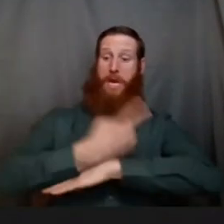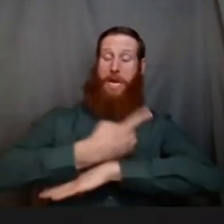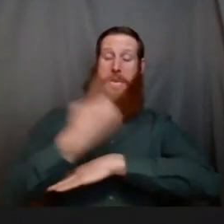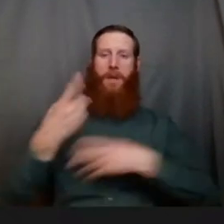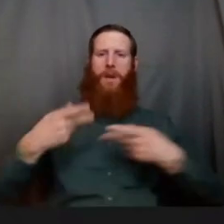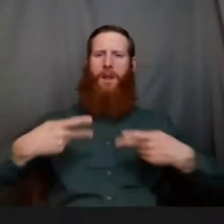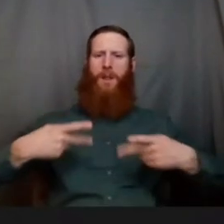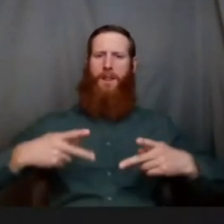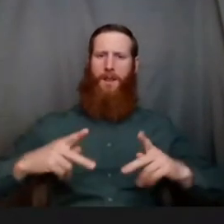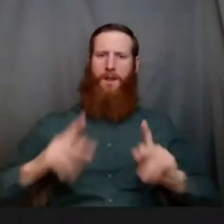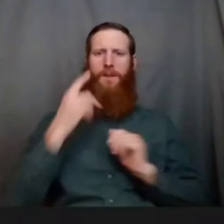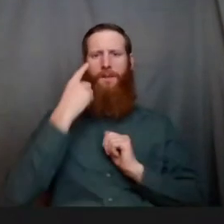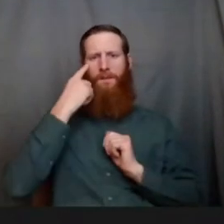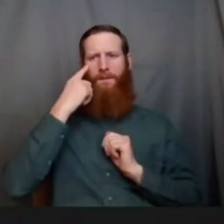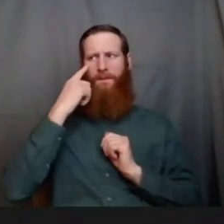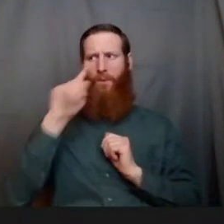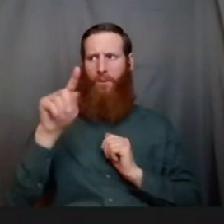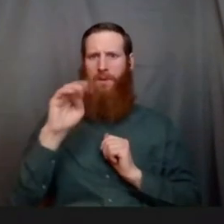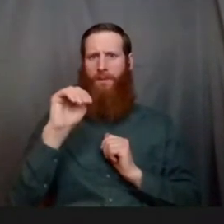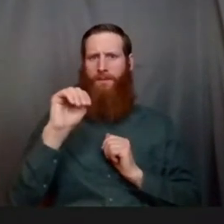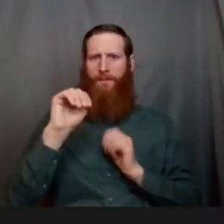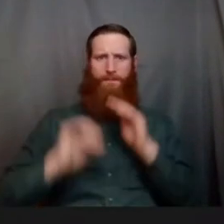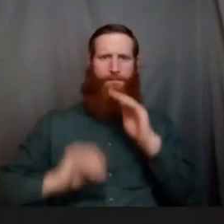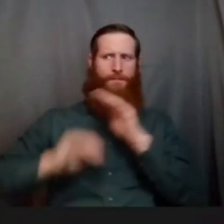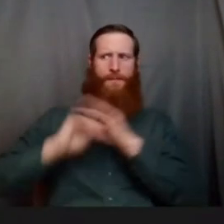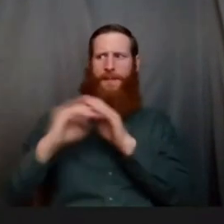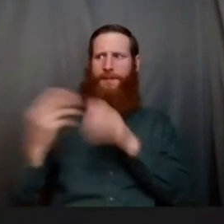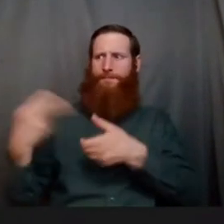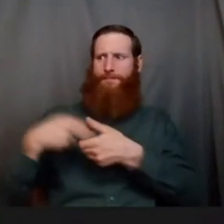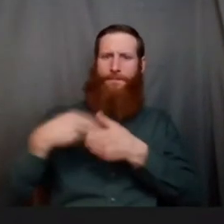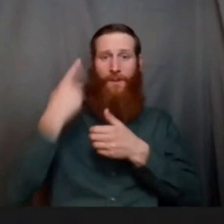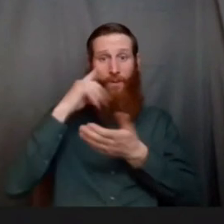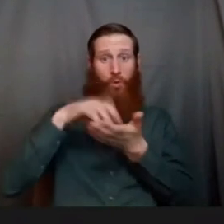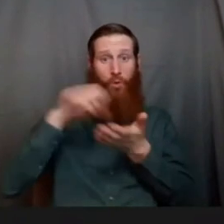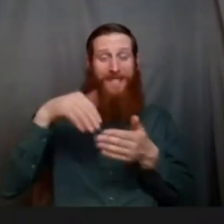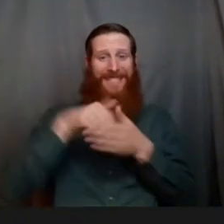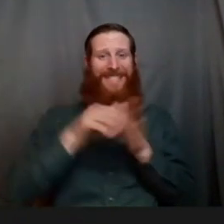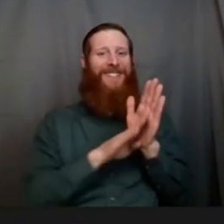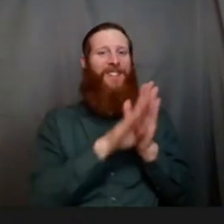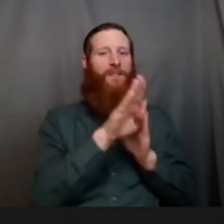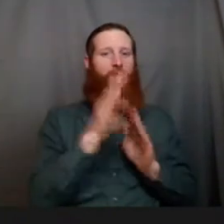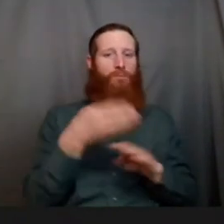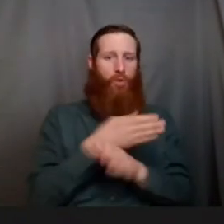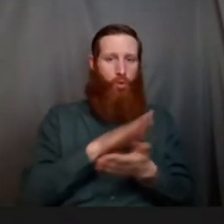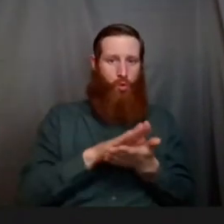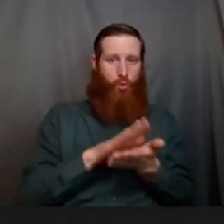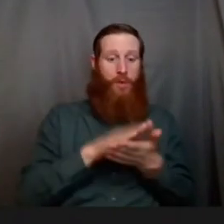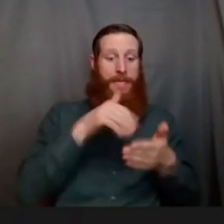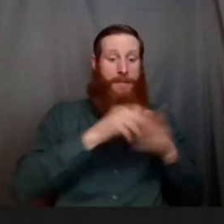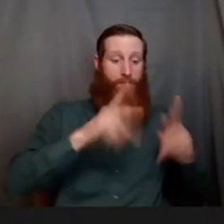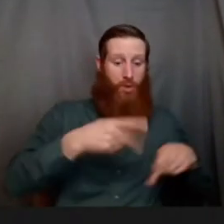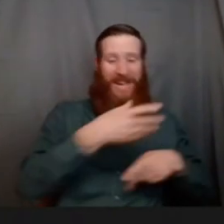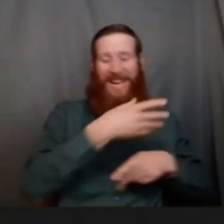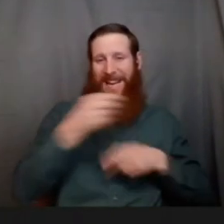preschool participation for students in developmental preschool, both in-person and remote.